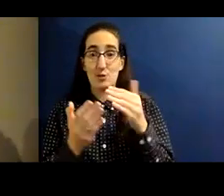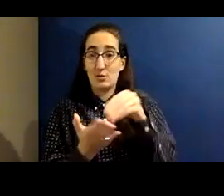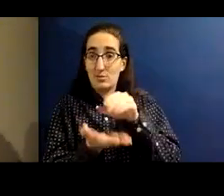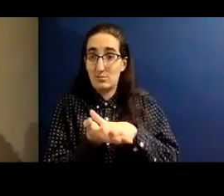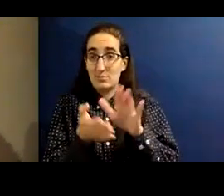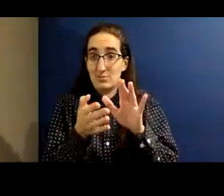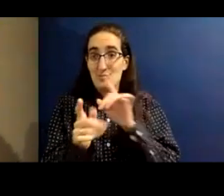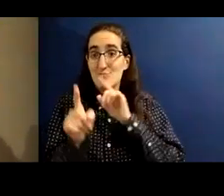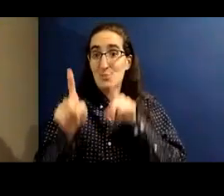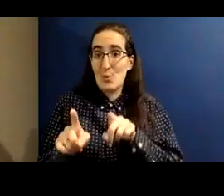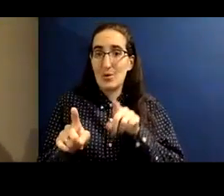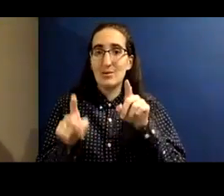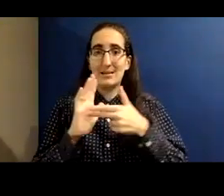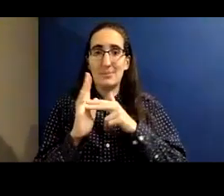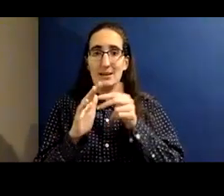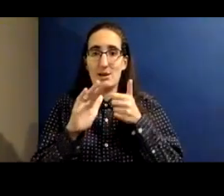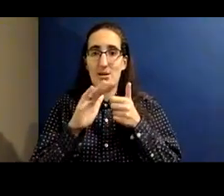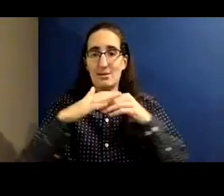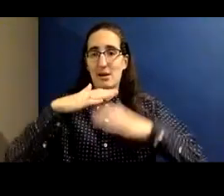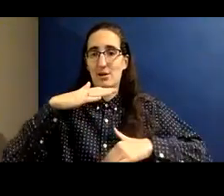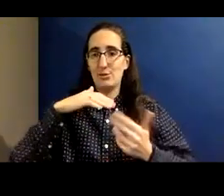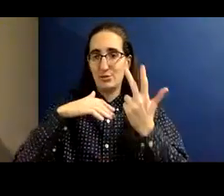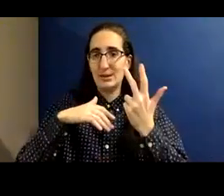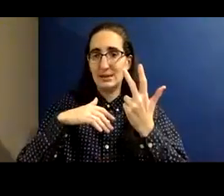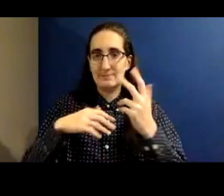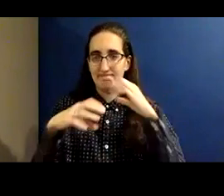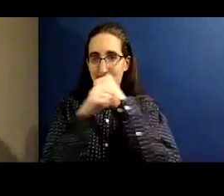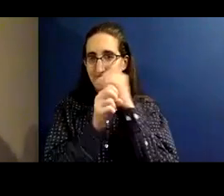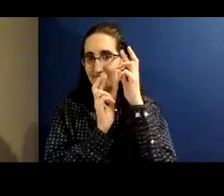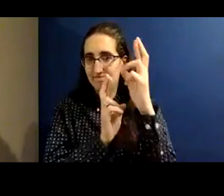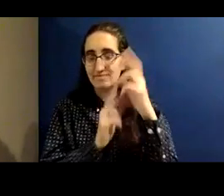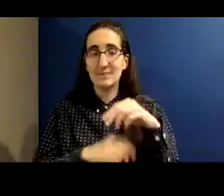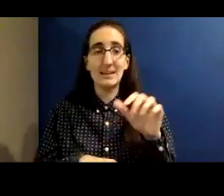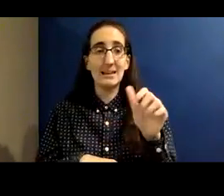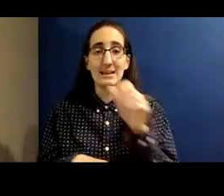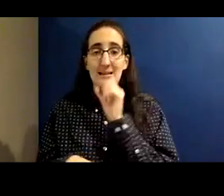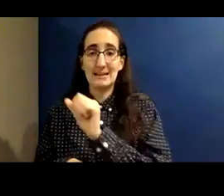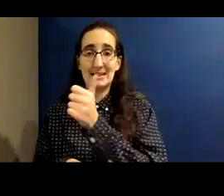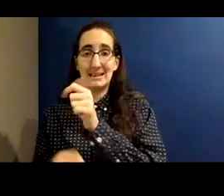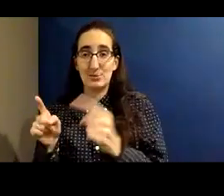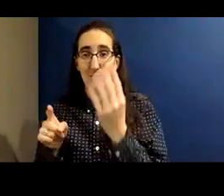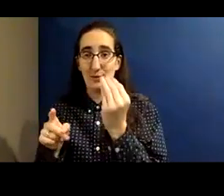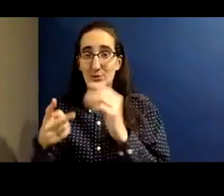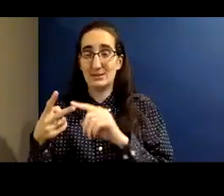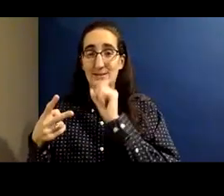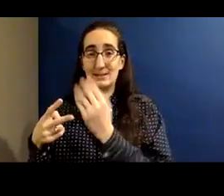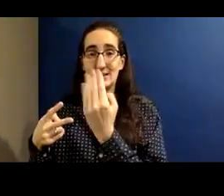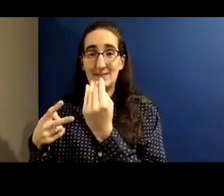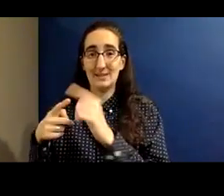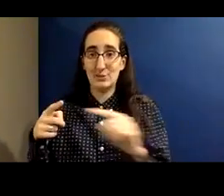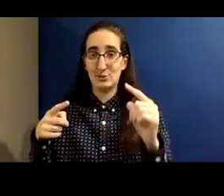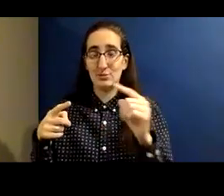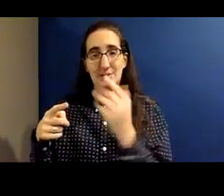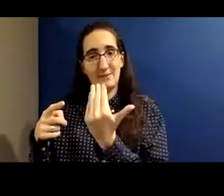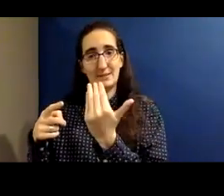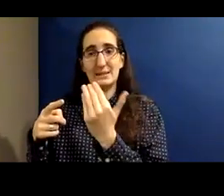there is under 3. So for 10 to 14 and 15 through 19, we